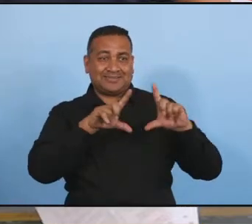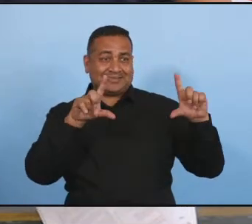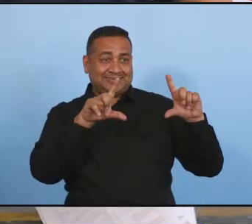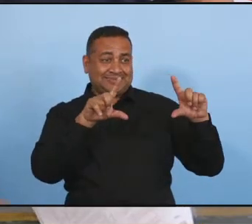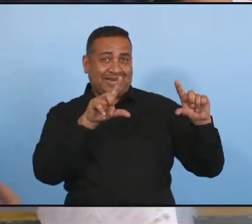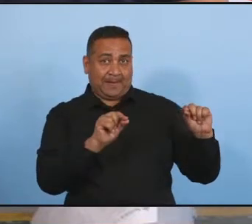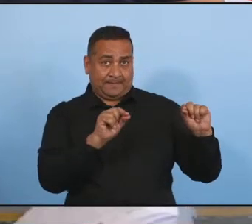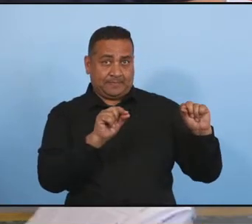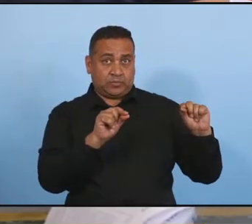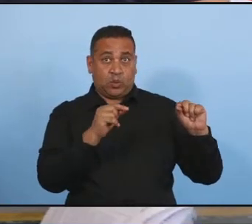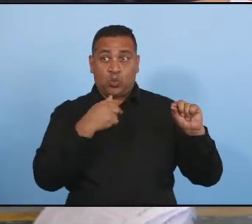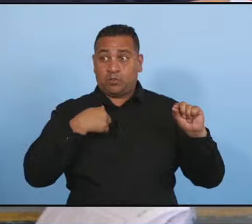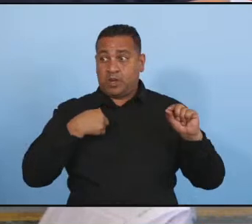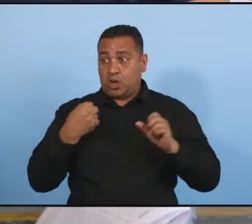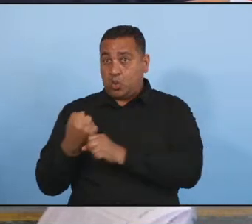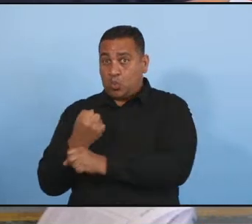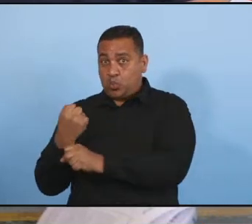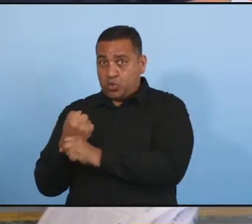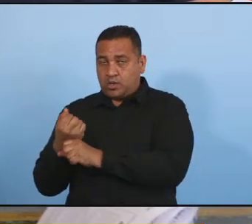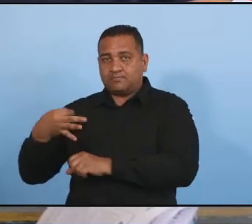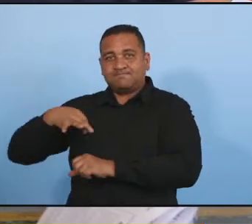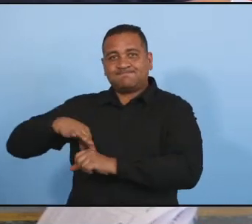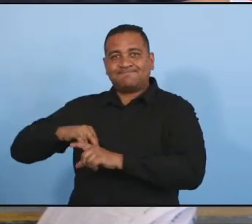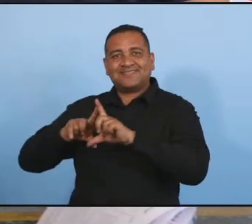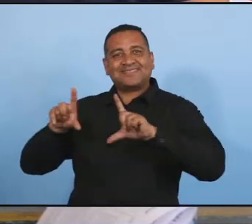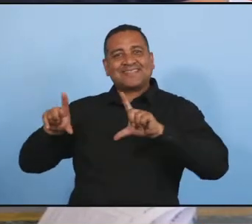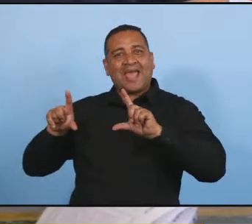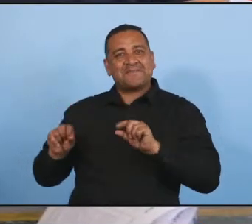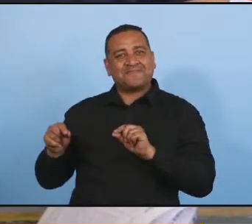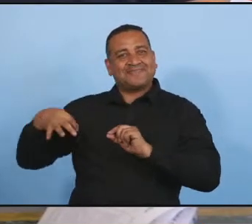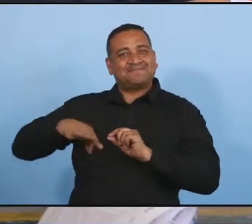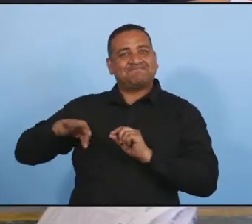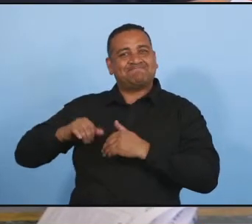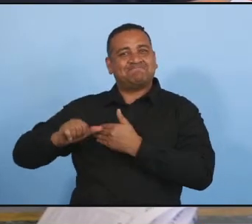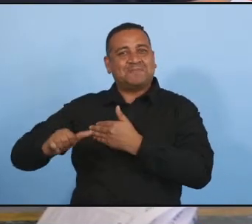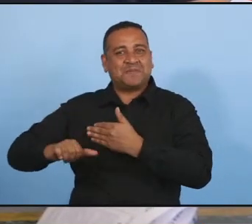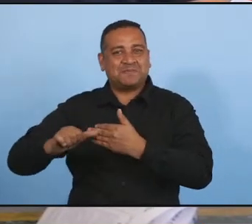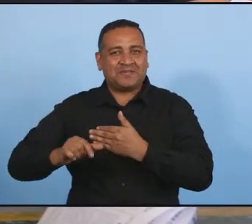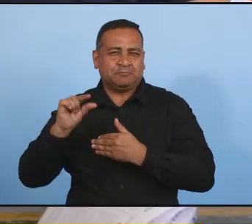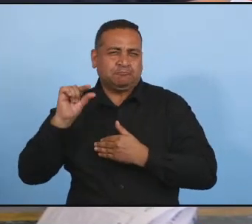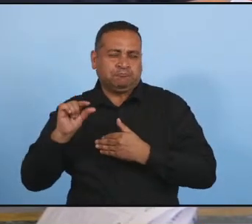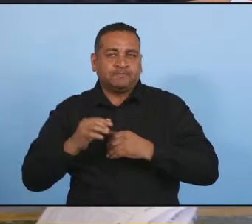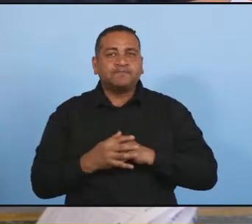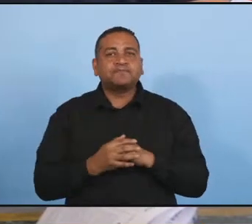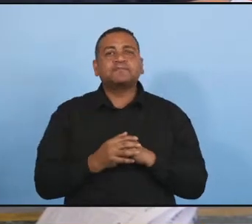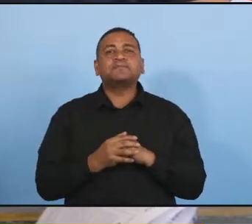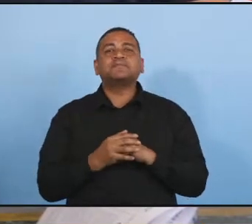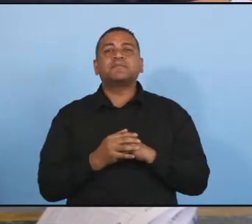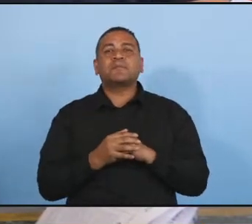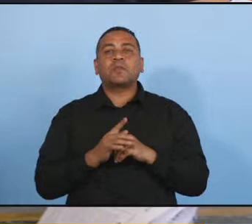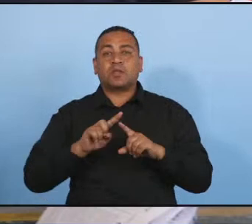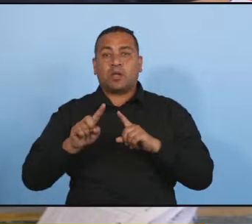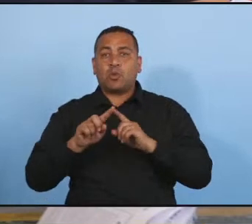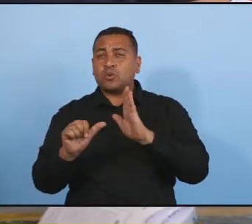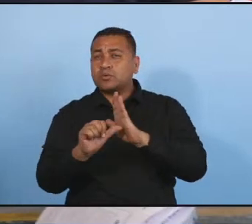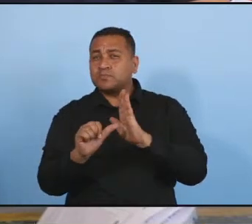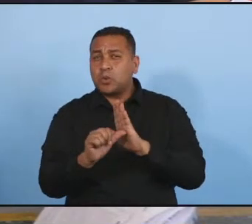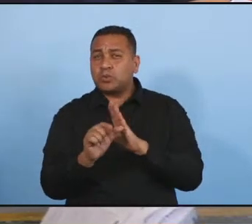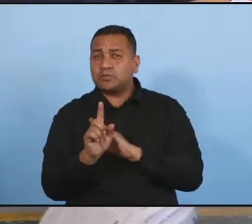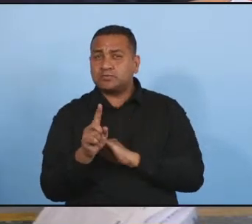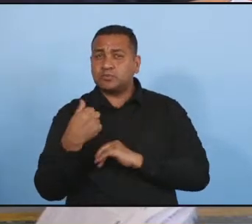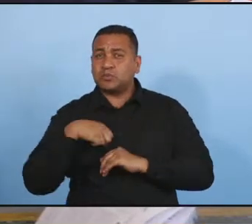to access getting to the college and leaving. I think what's also important to mention is that the programs we